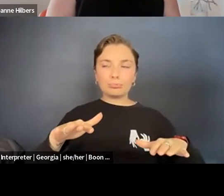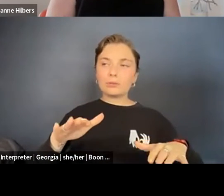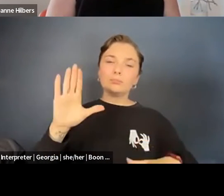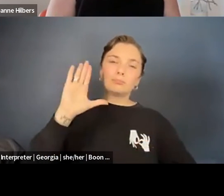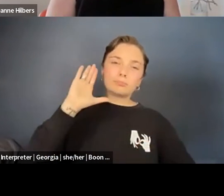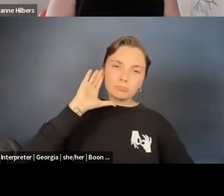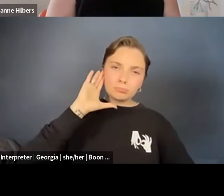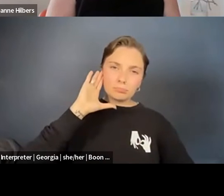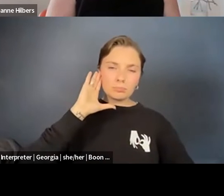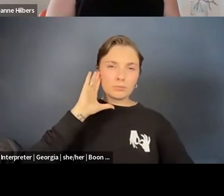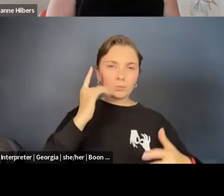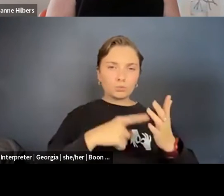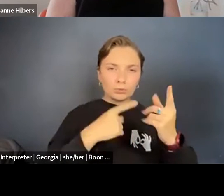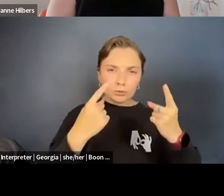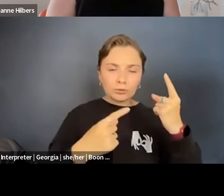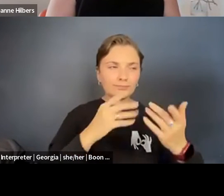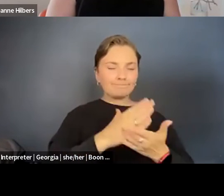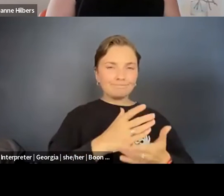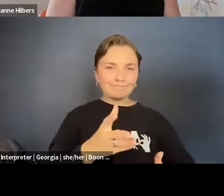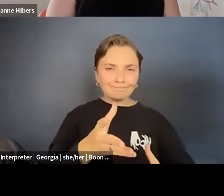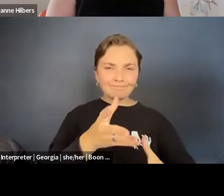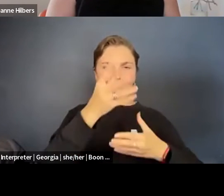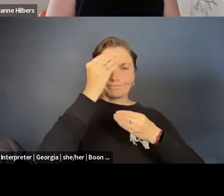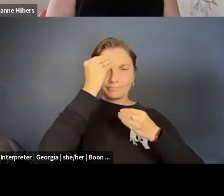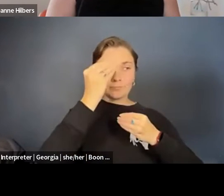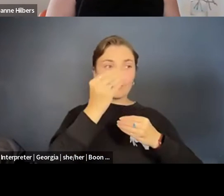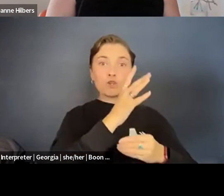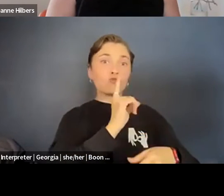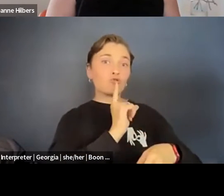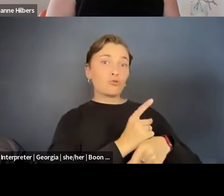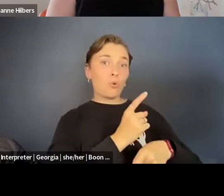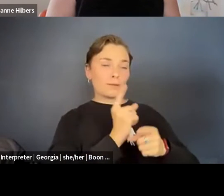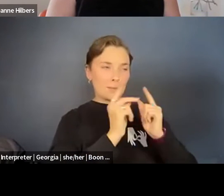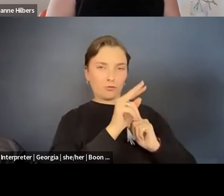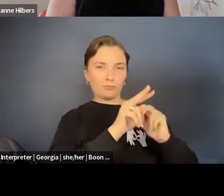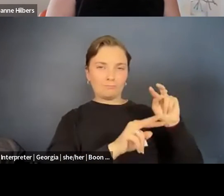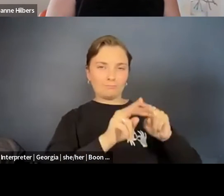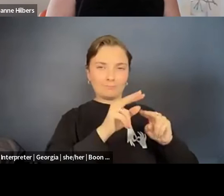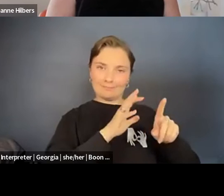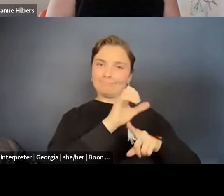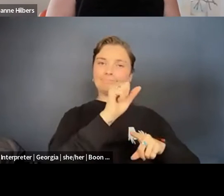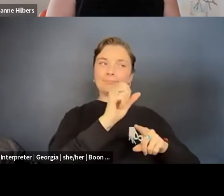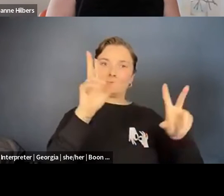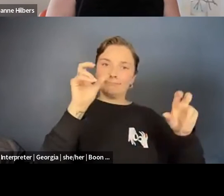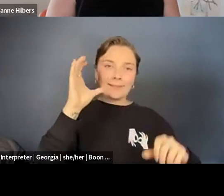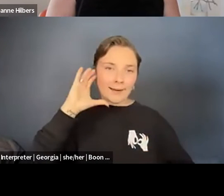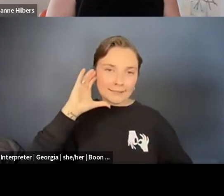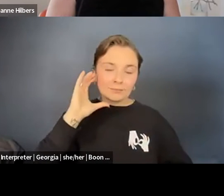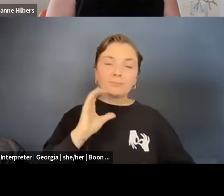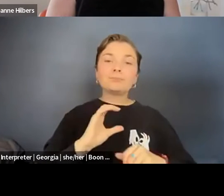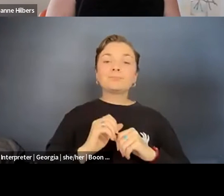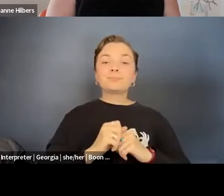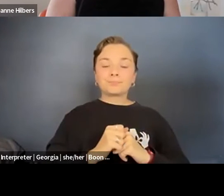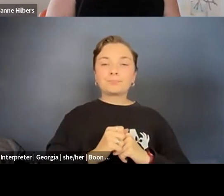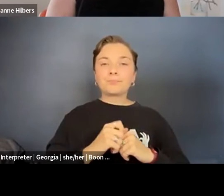listen closely to each other, even to what is not being said, I think is a very important part of it. Another question here,